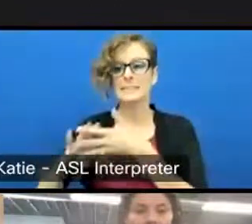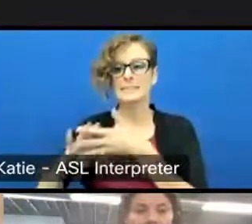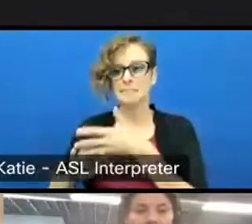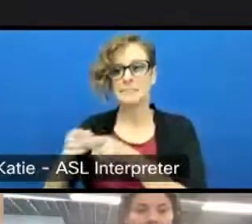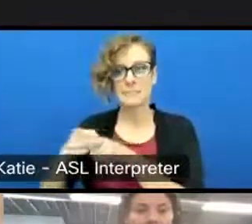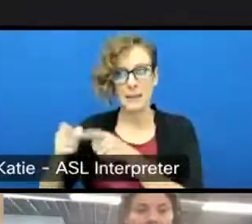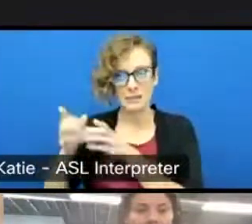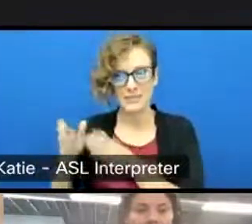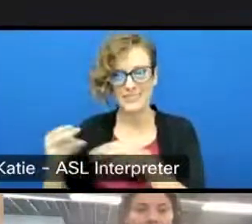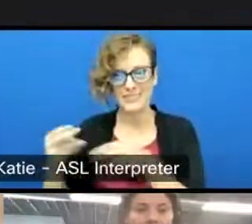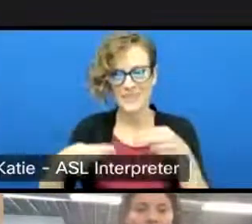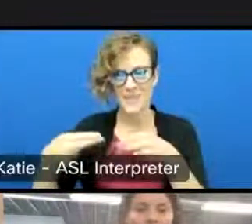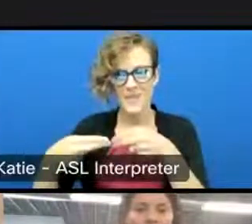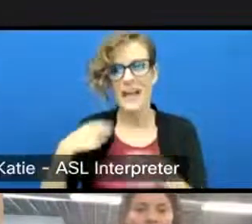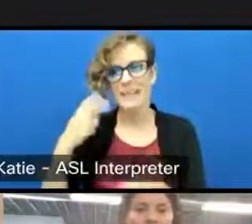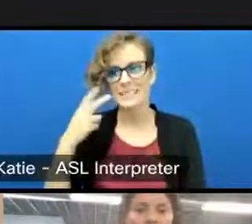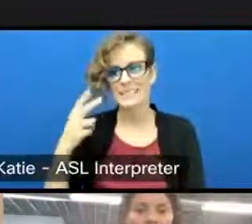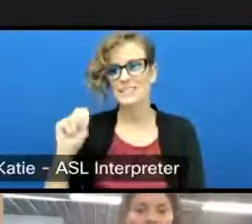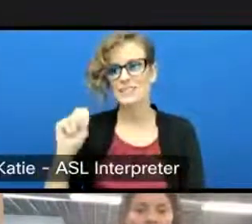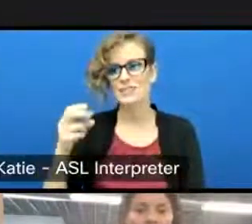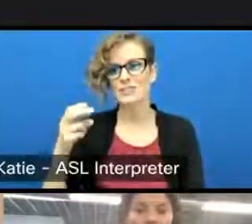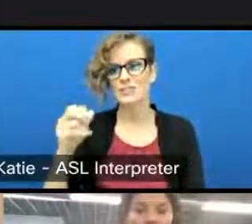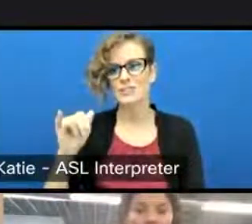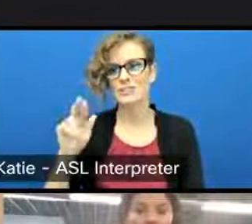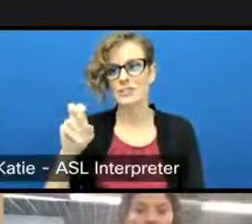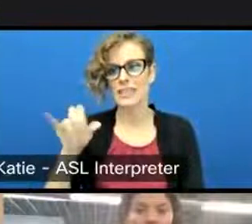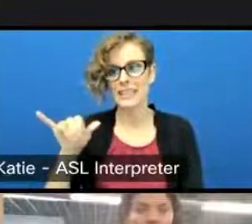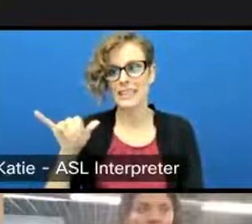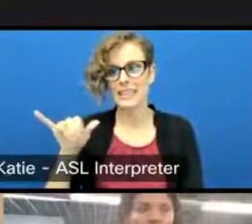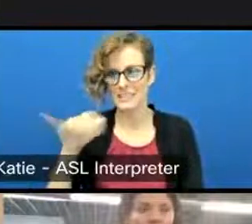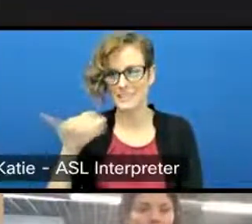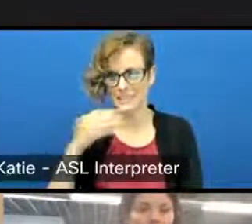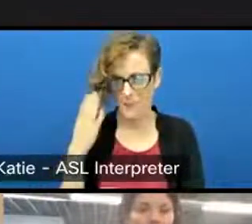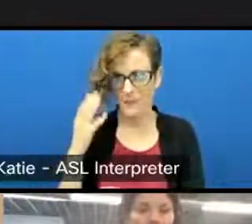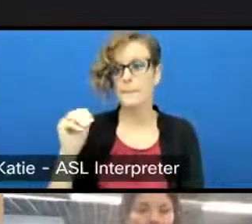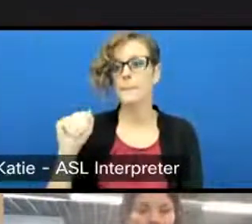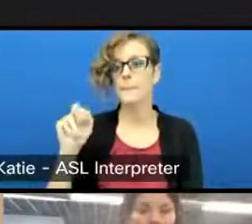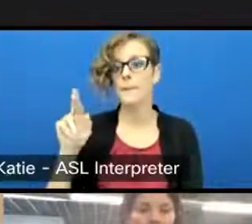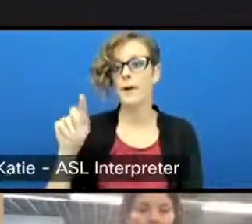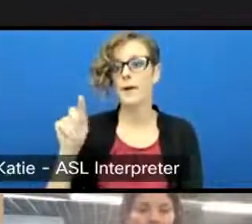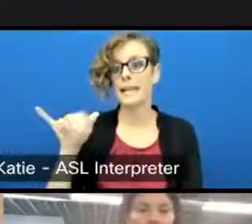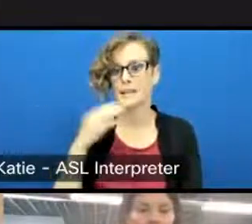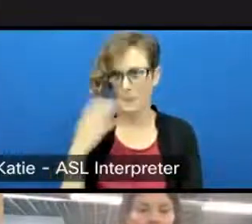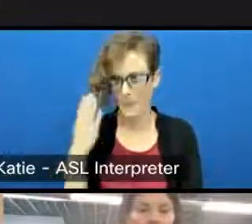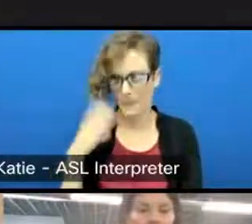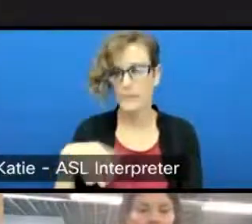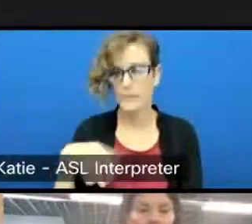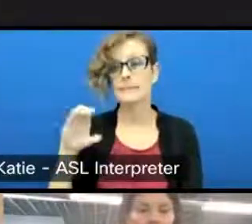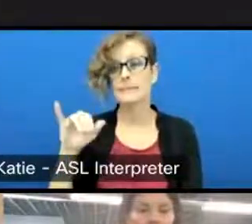specialists here. So I see Shirley this morning. Good morning. And I see Marty this morning. Good morning. And